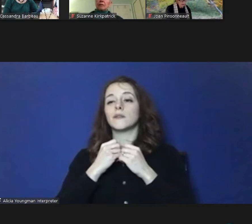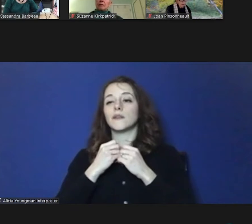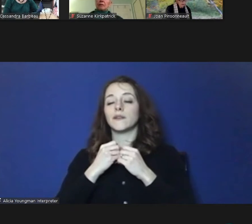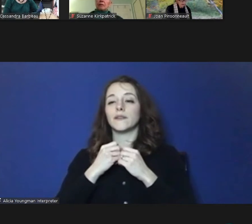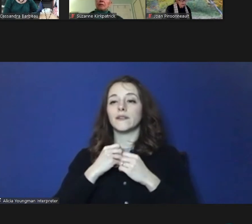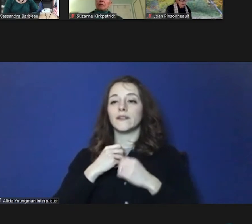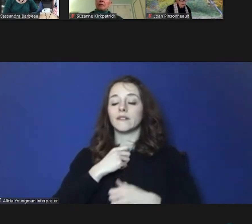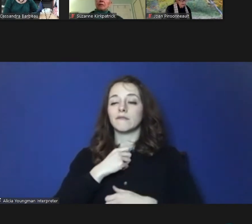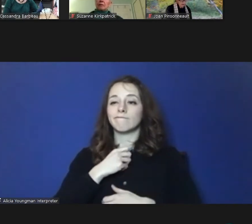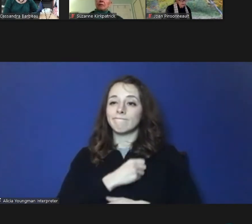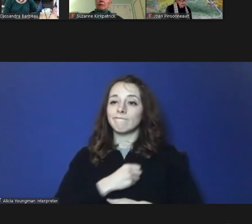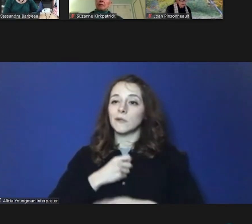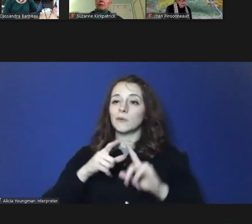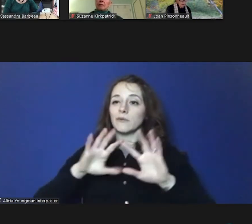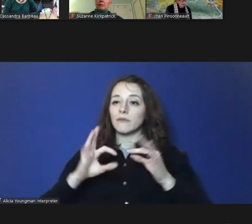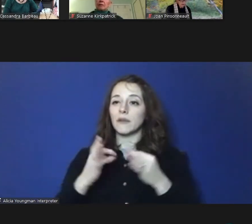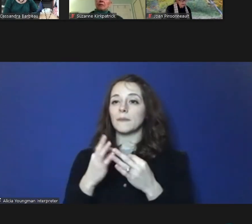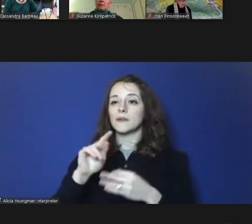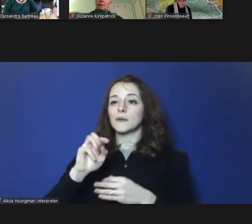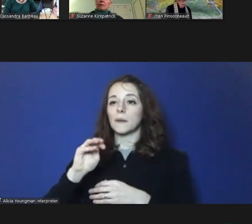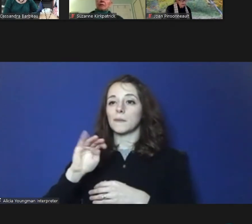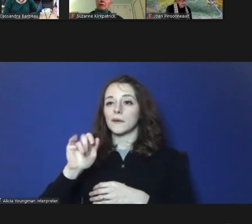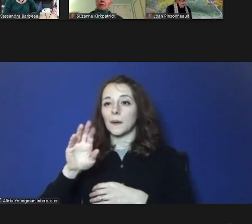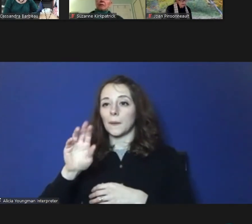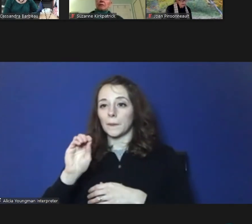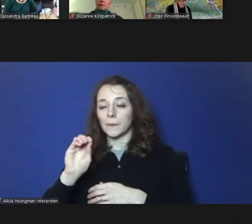of Thomas Jacobs, and be it